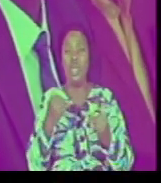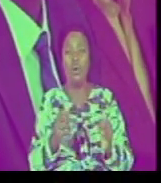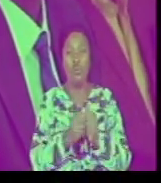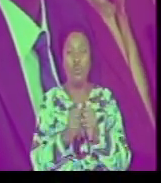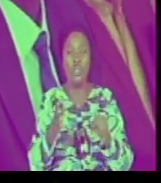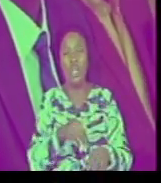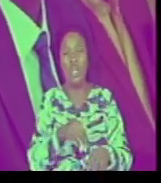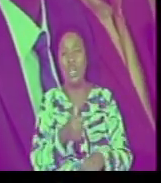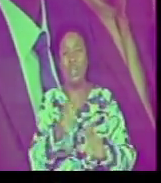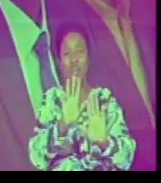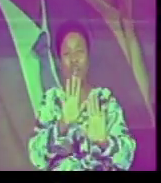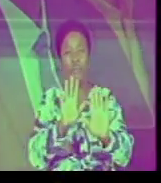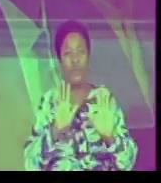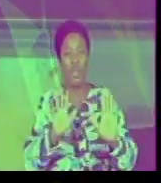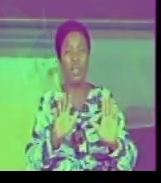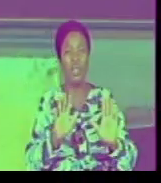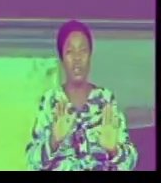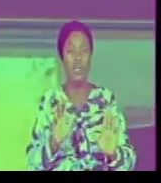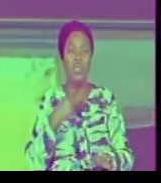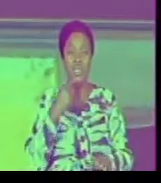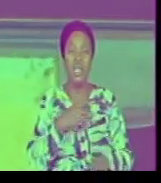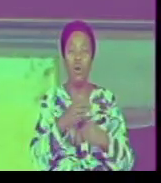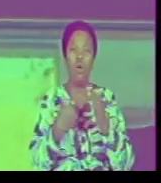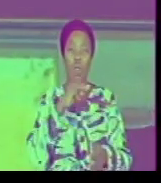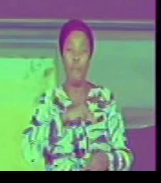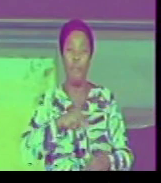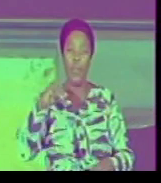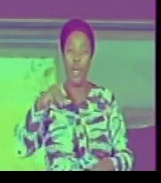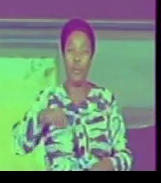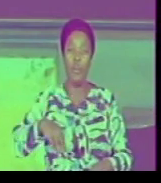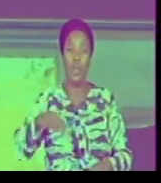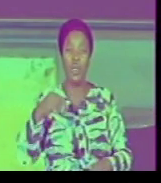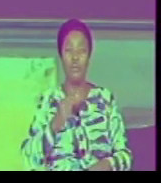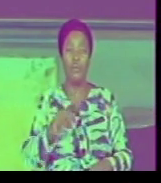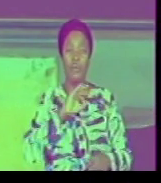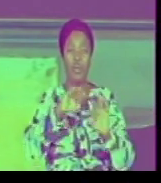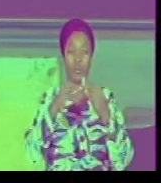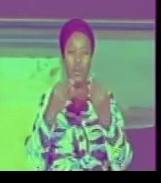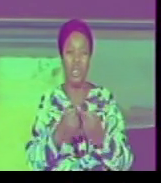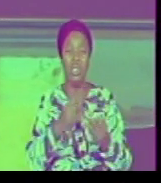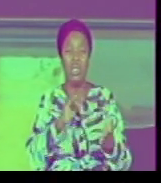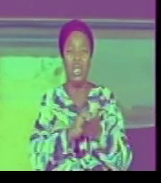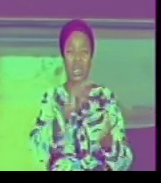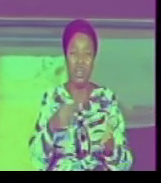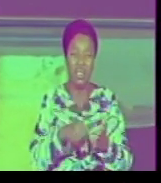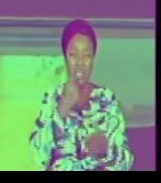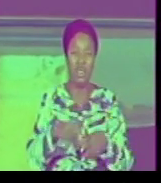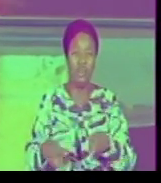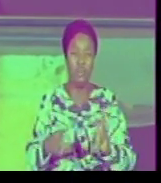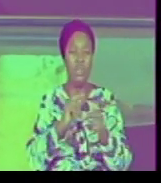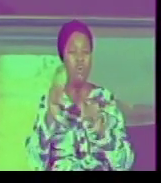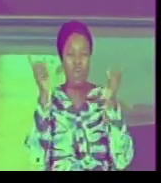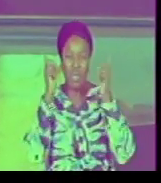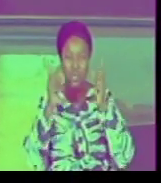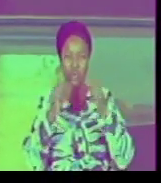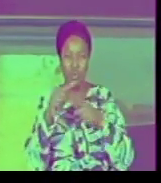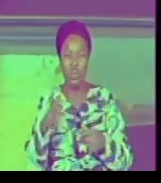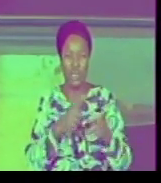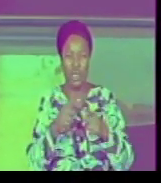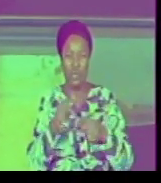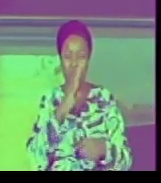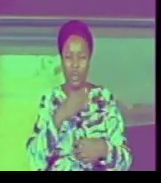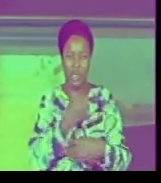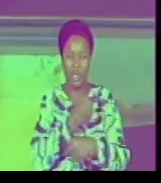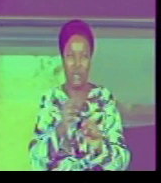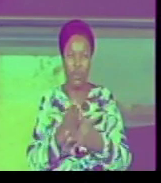members of your family, this is the way. They will listen to you. They are going to be saved through you.